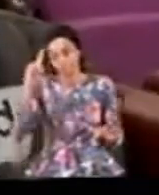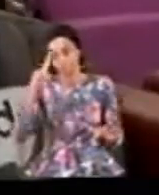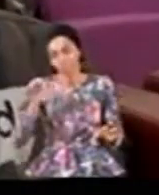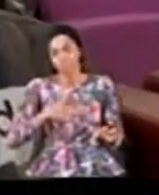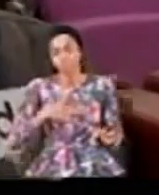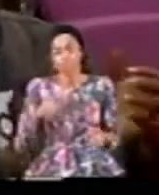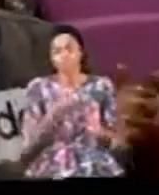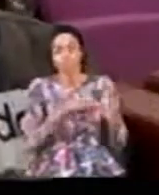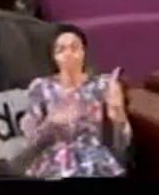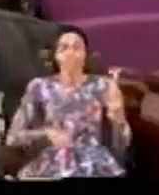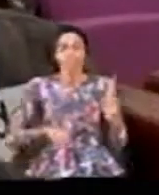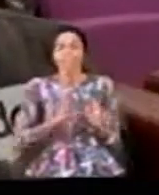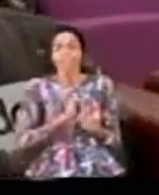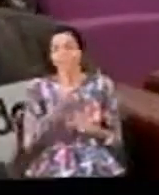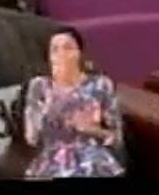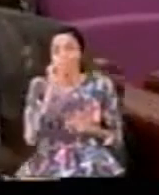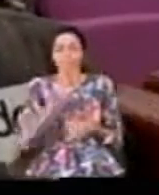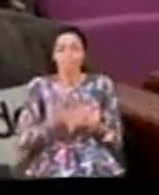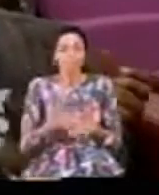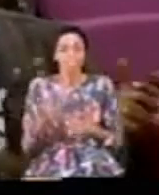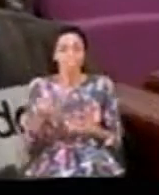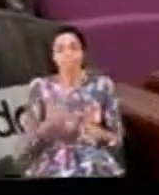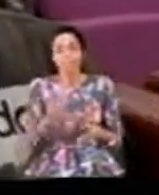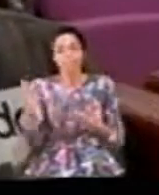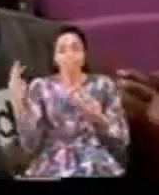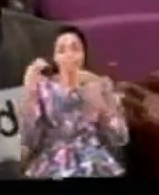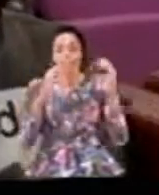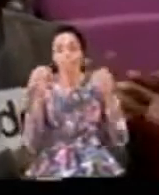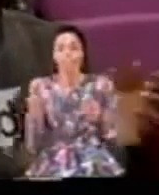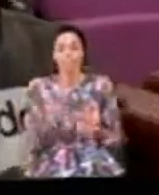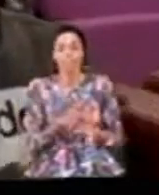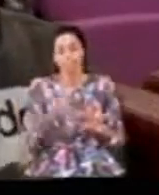For my Lord.